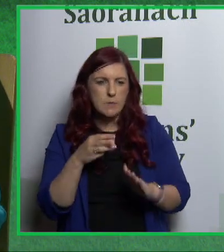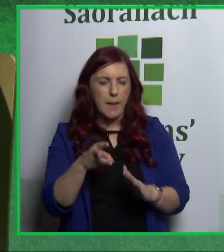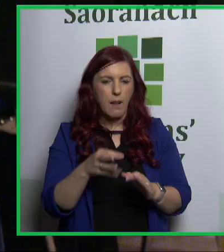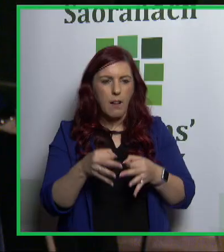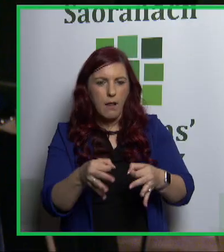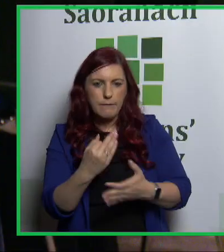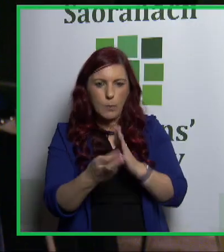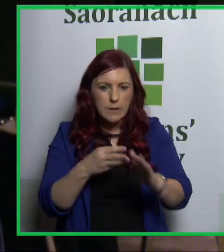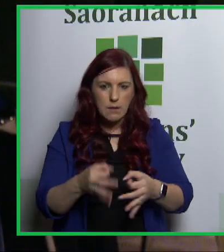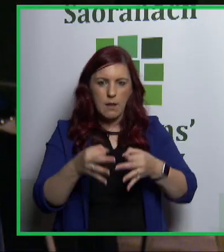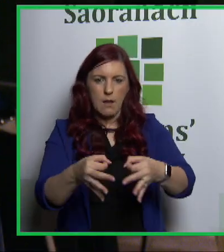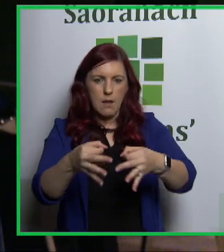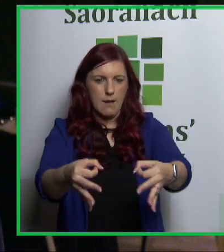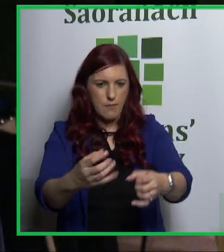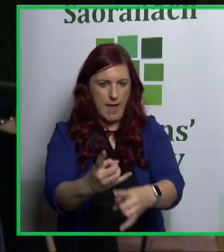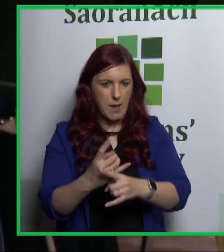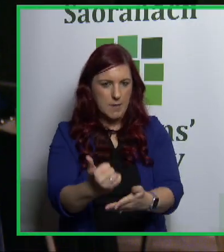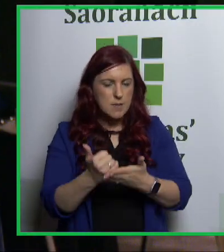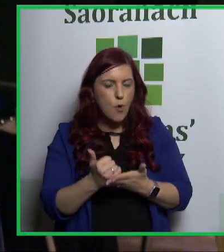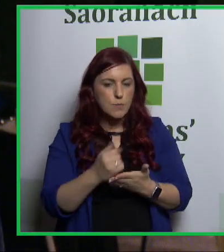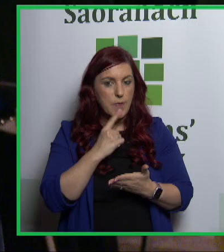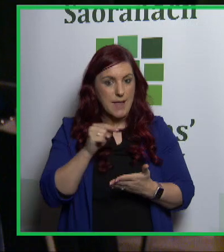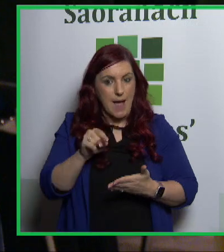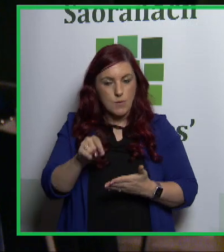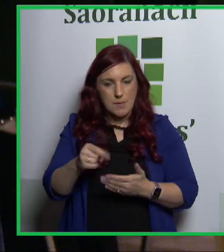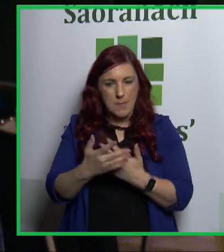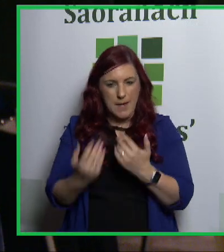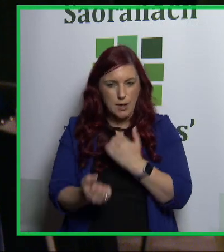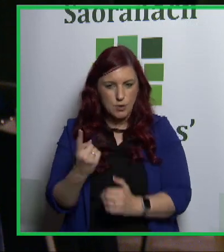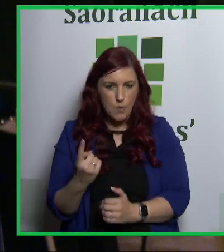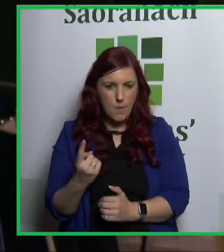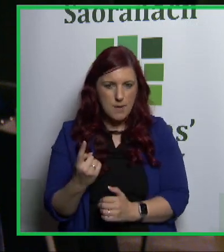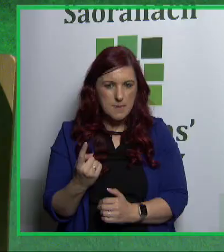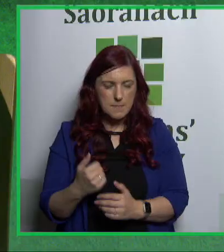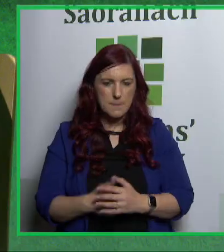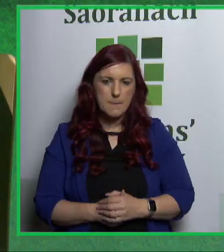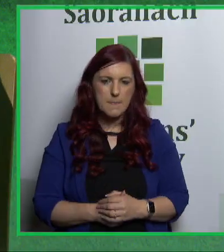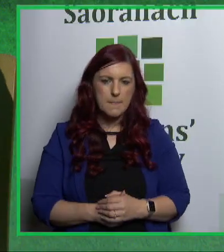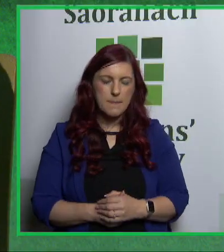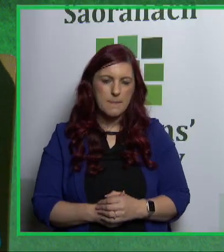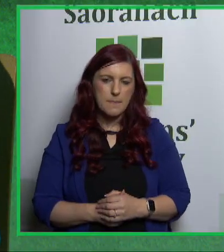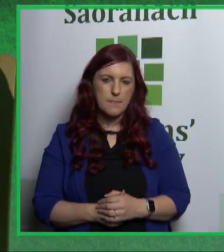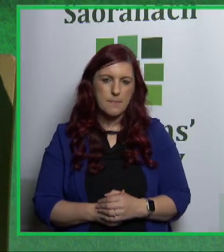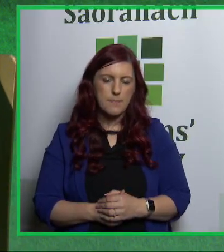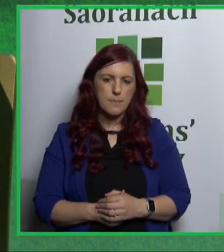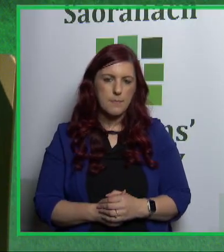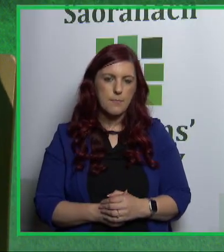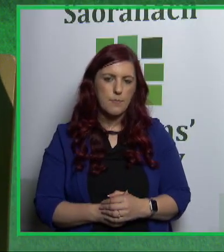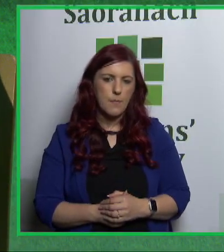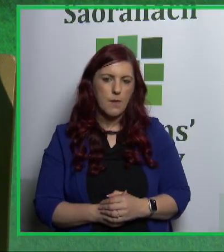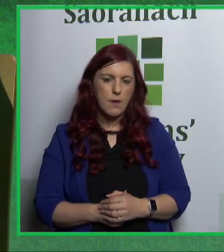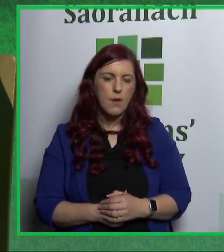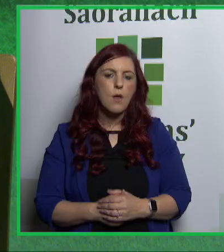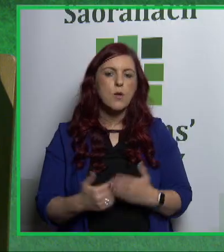You know, like, when none of that should have happened. Like, don't say it, promise someone. And I want to ask all of you actually just about what you